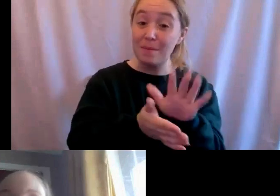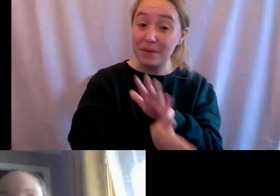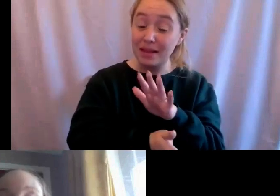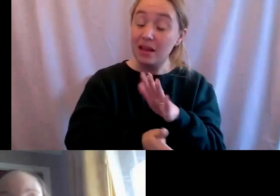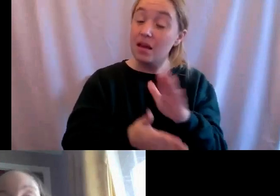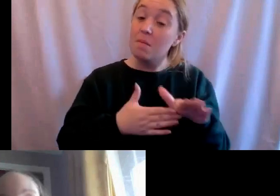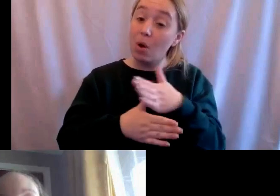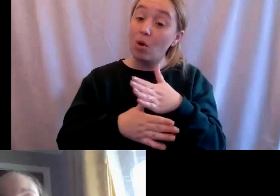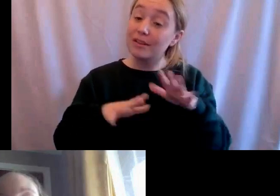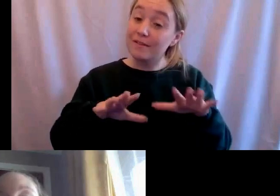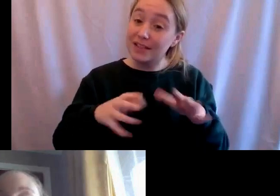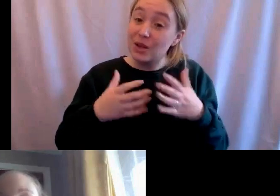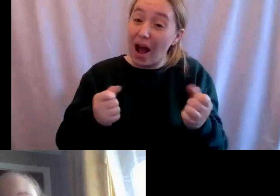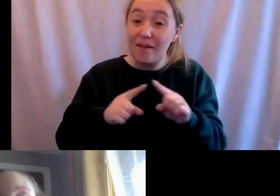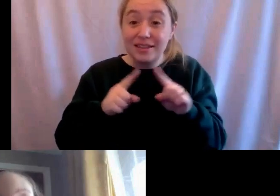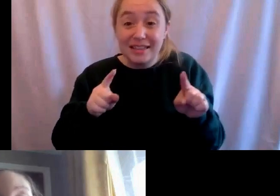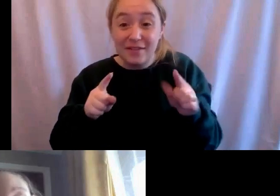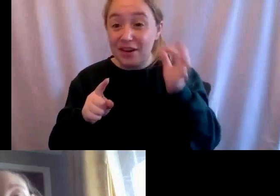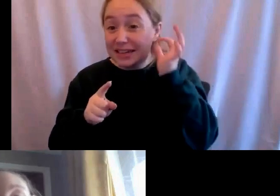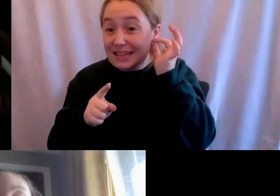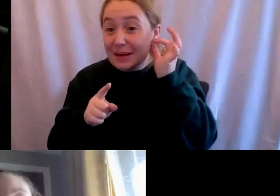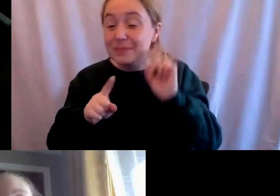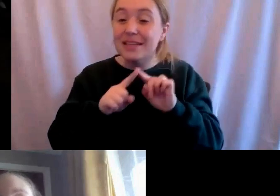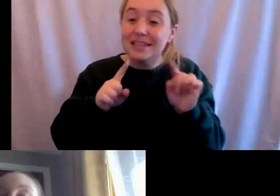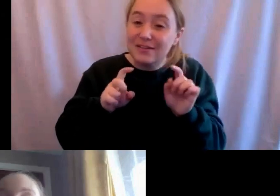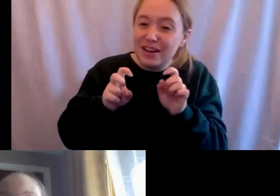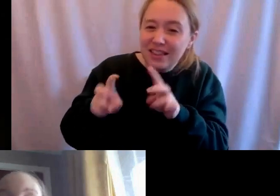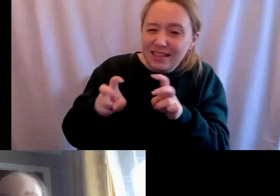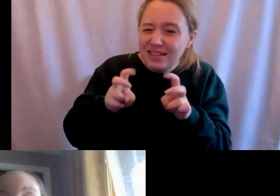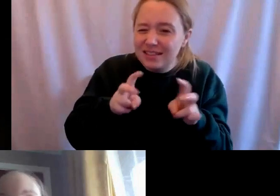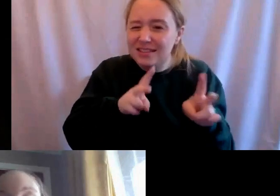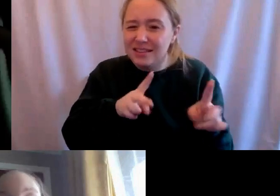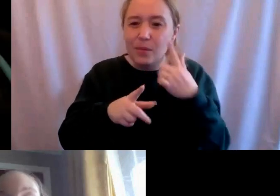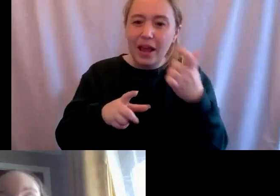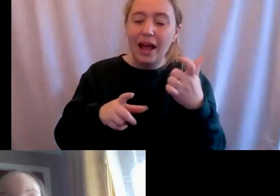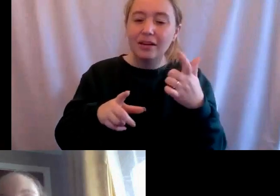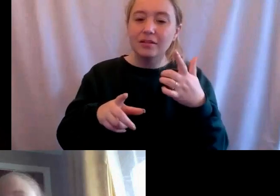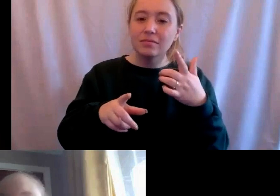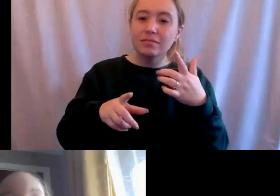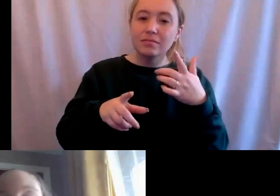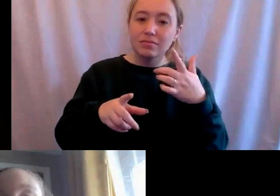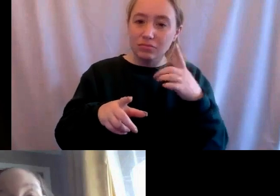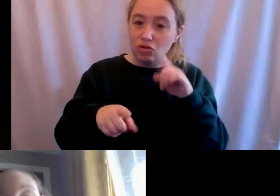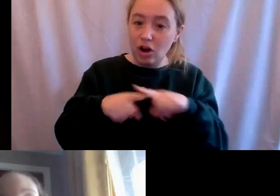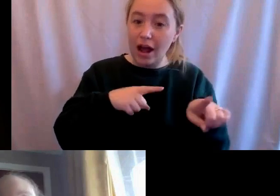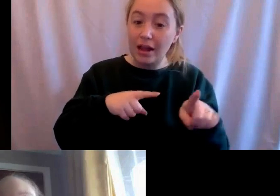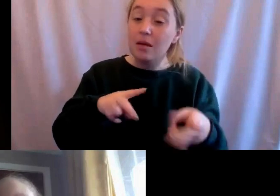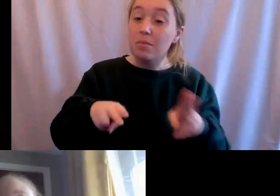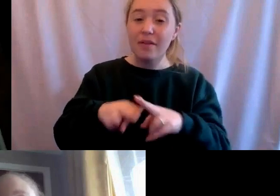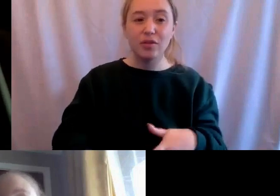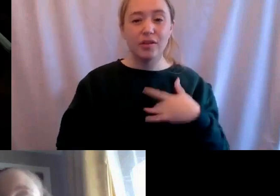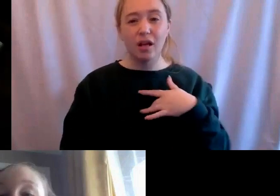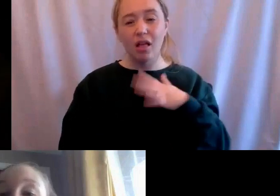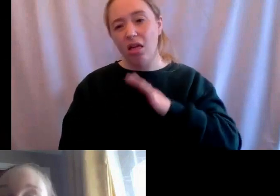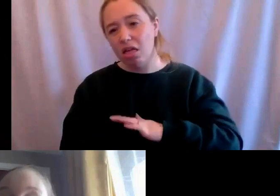and things that we can do to help. And we base it all off your examination. But if you're feeling a wee bit down about it all, keep talking to us, because the